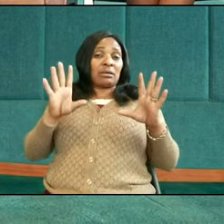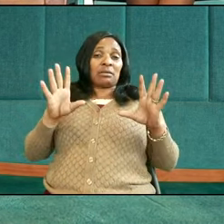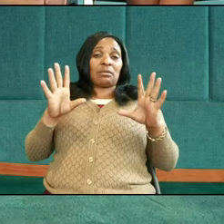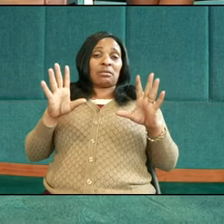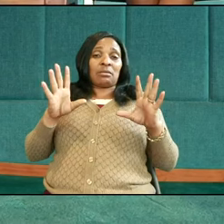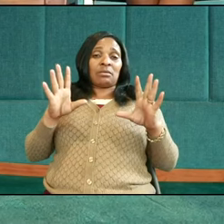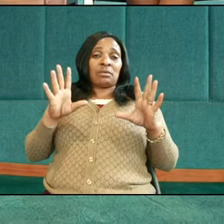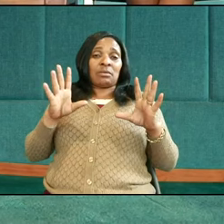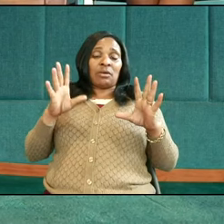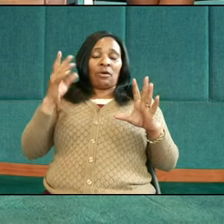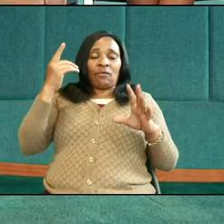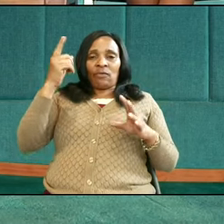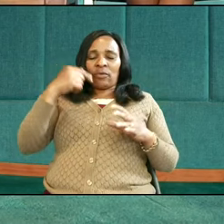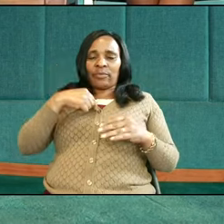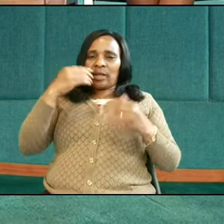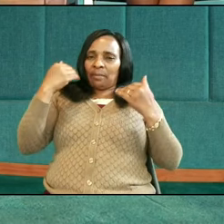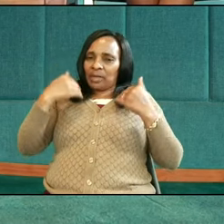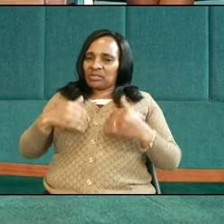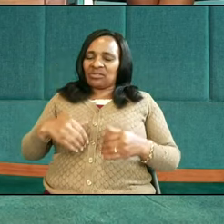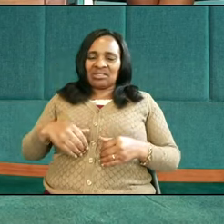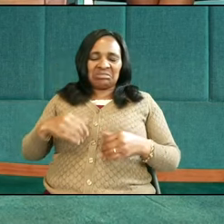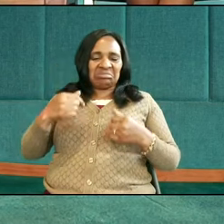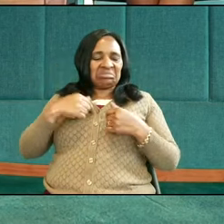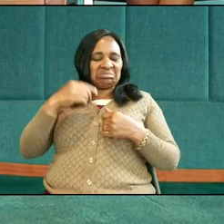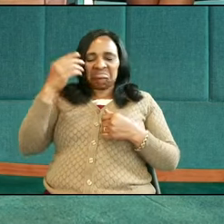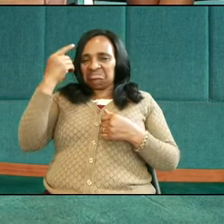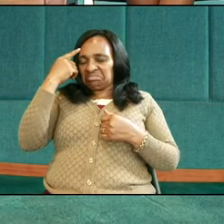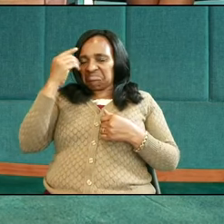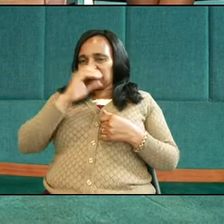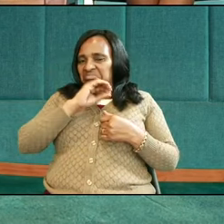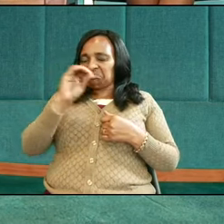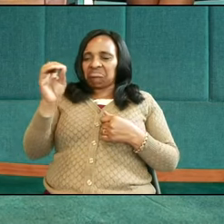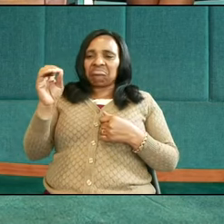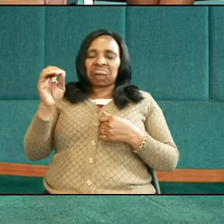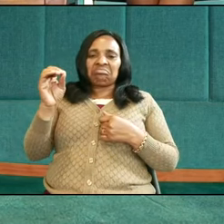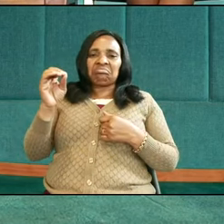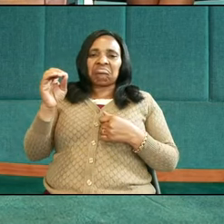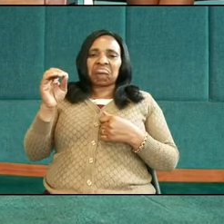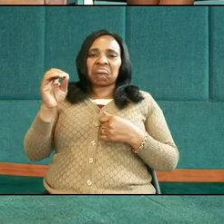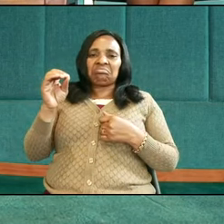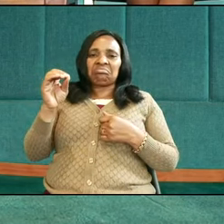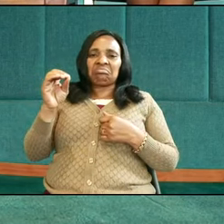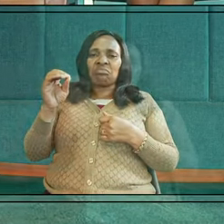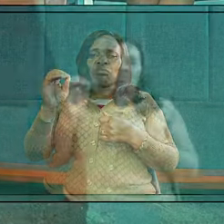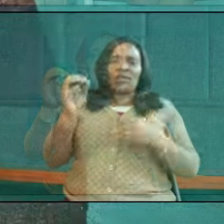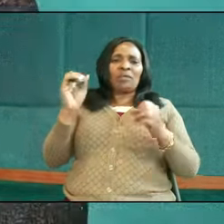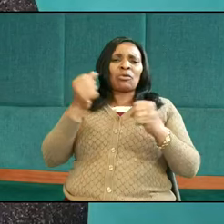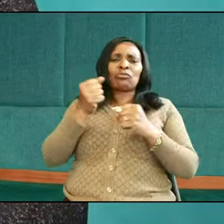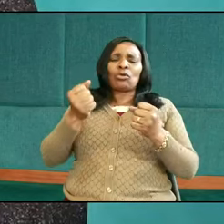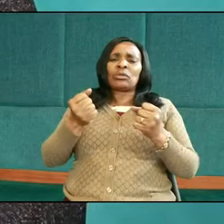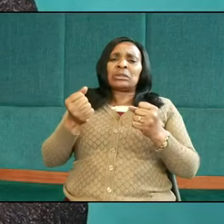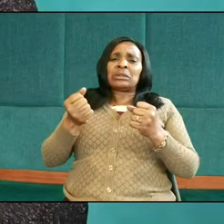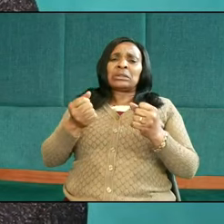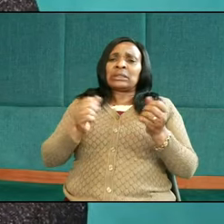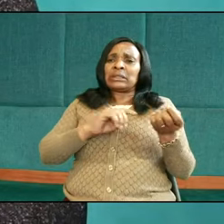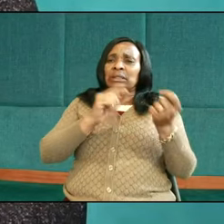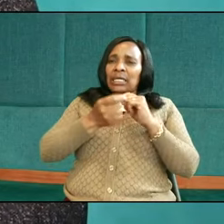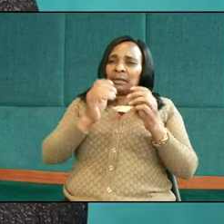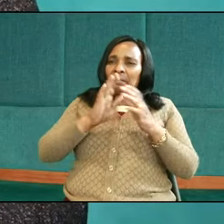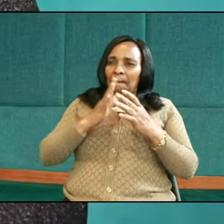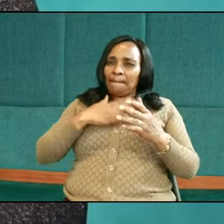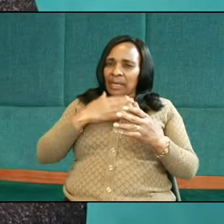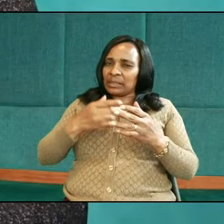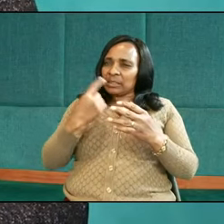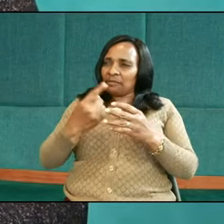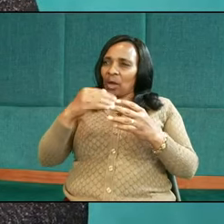that, okay, for me personally, I don't drink, and I just like distance myself away from the alcoholic